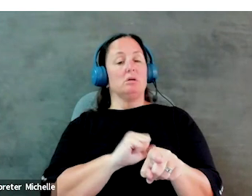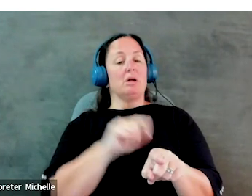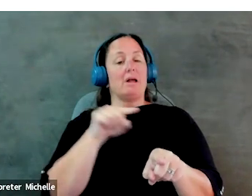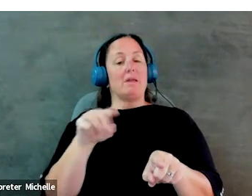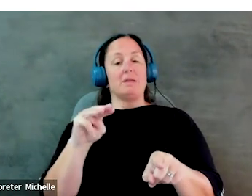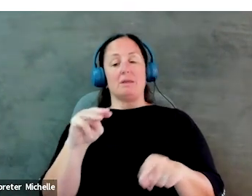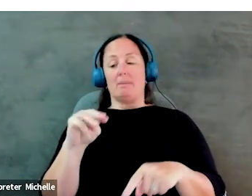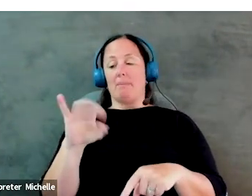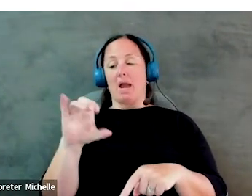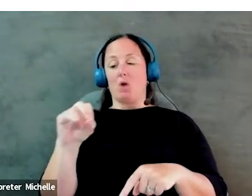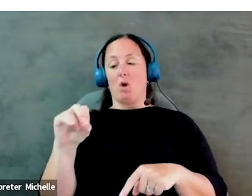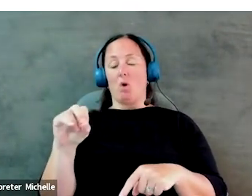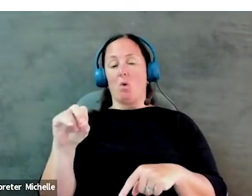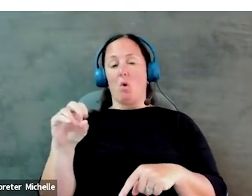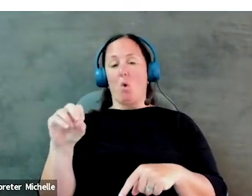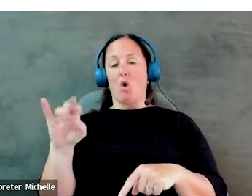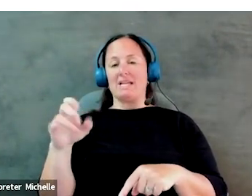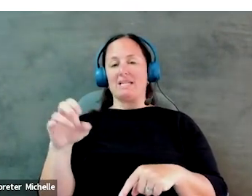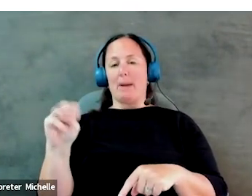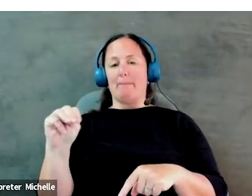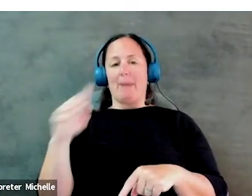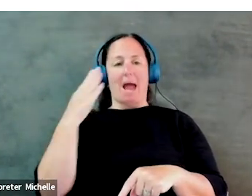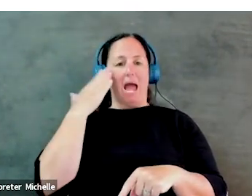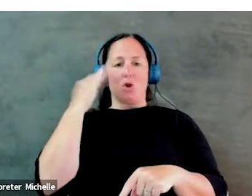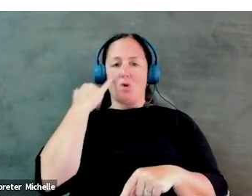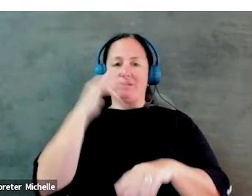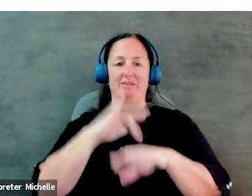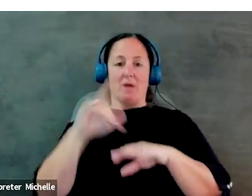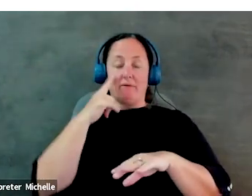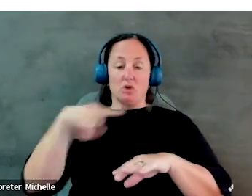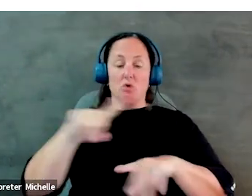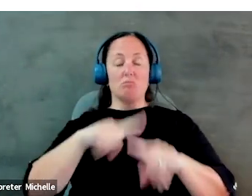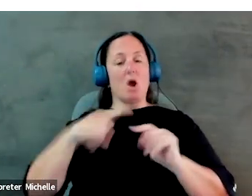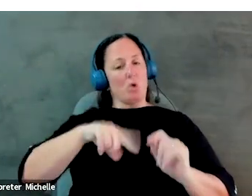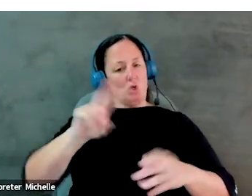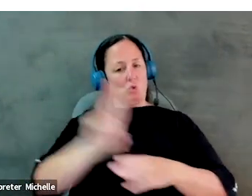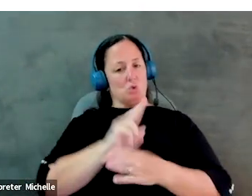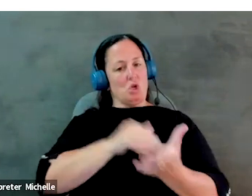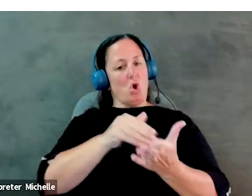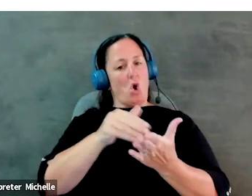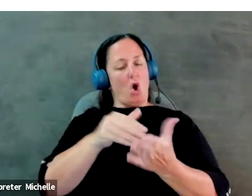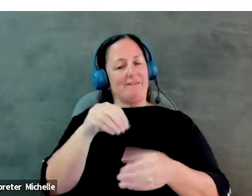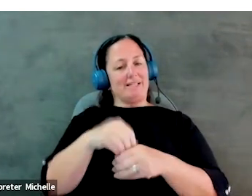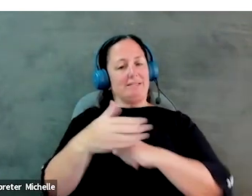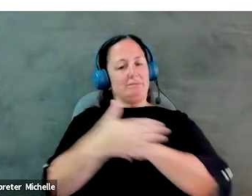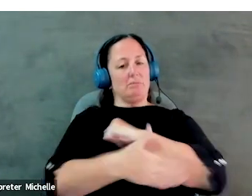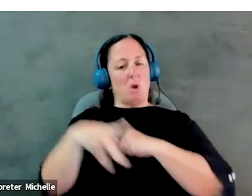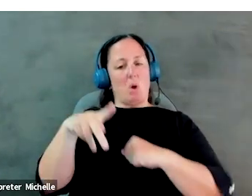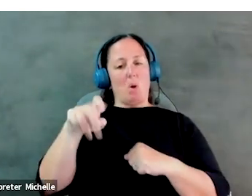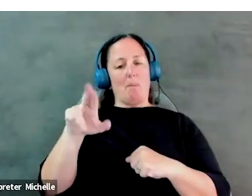with this microorganism, and I don't know if it's available for you, but we use it quite a bit in